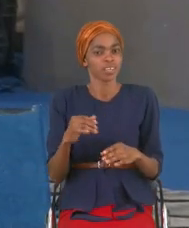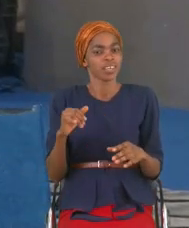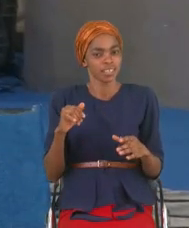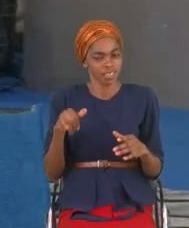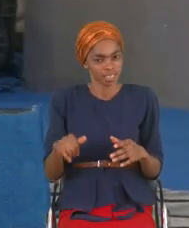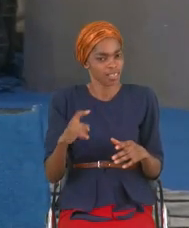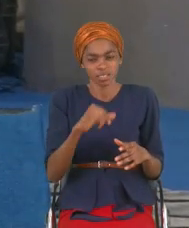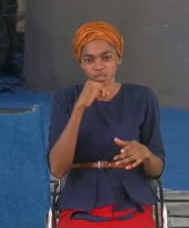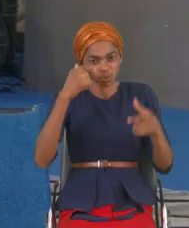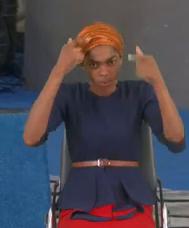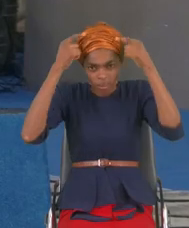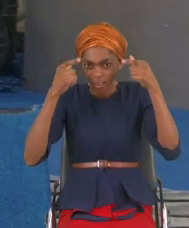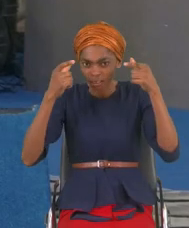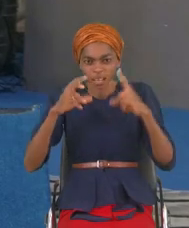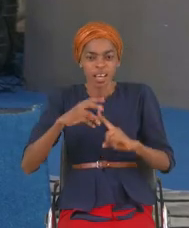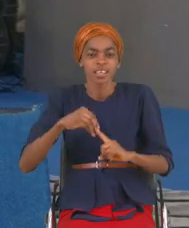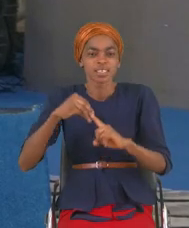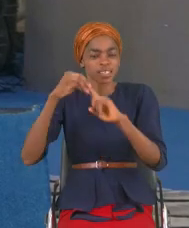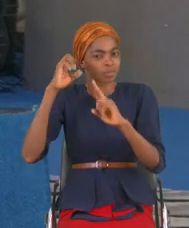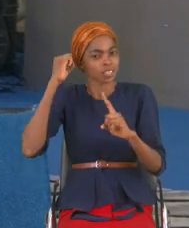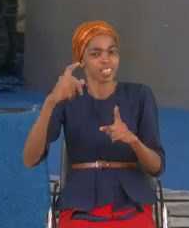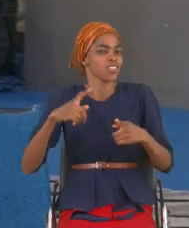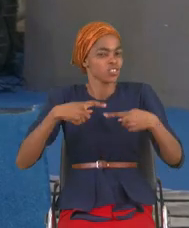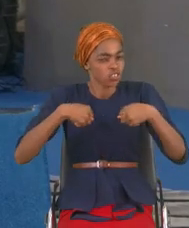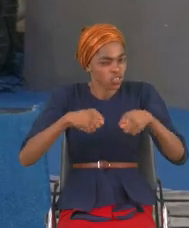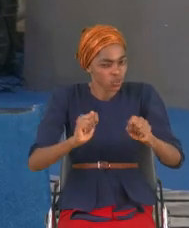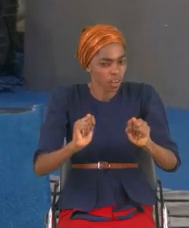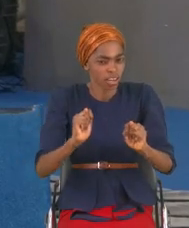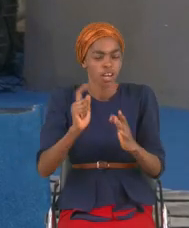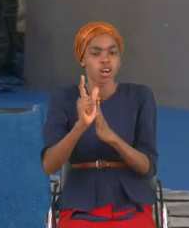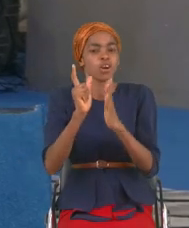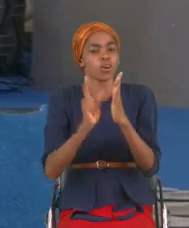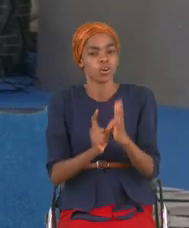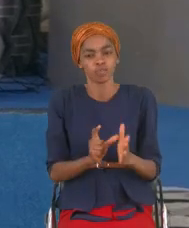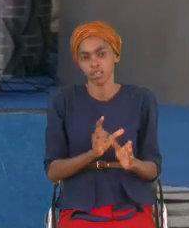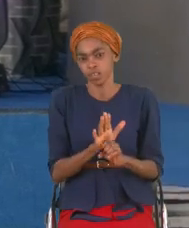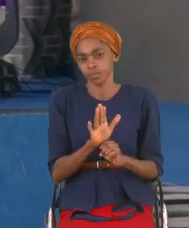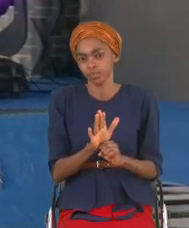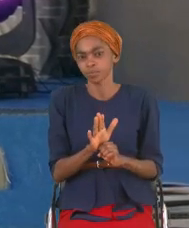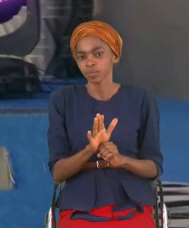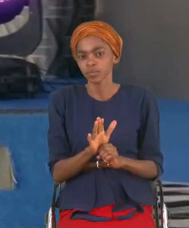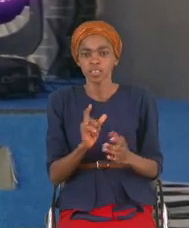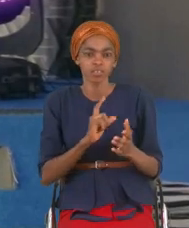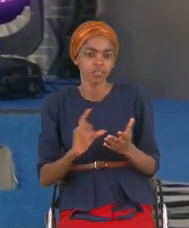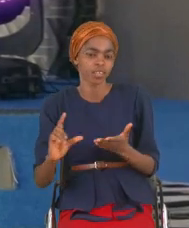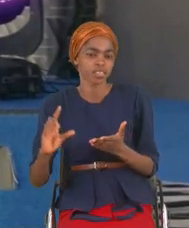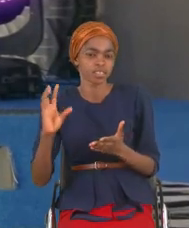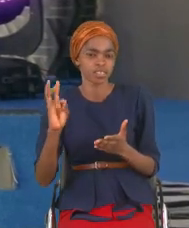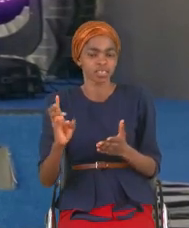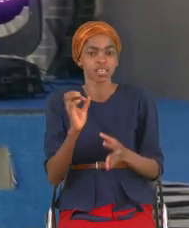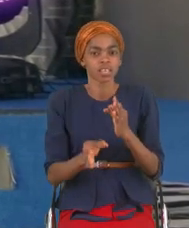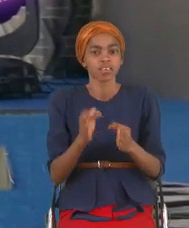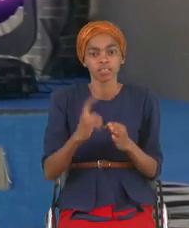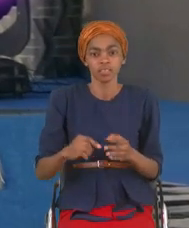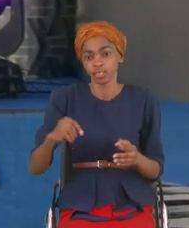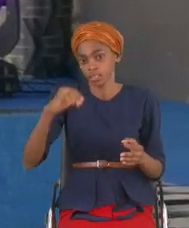crowd except his tribe lawfully then versailles says the ottoman man